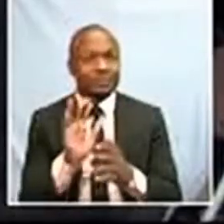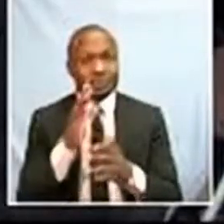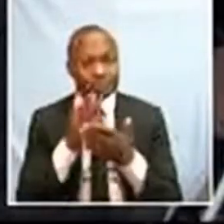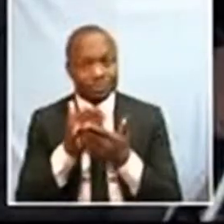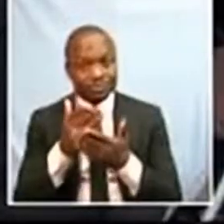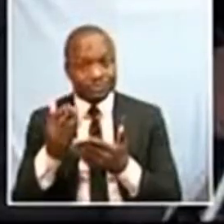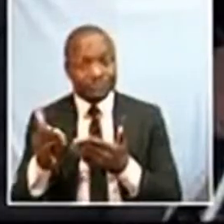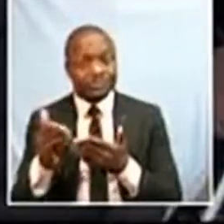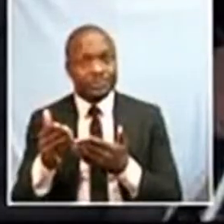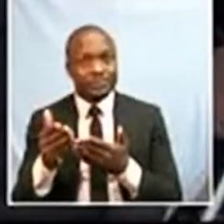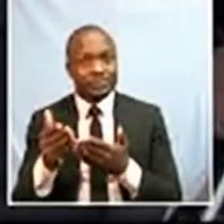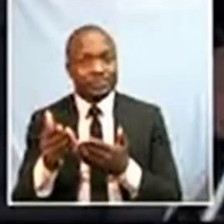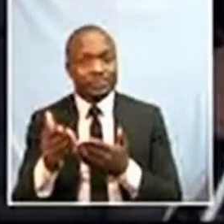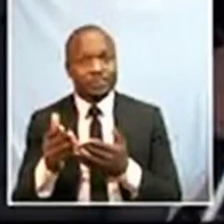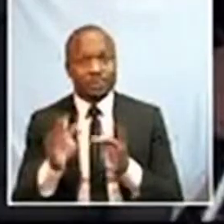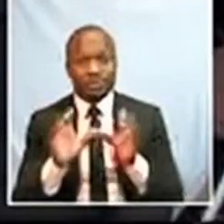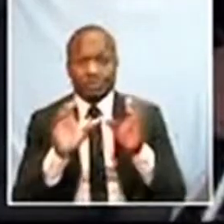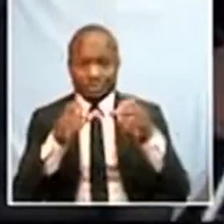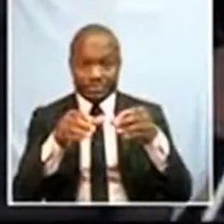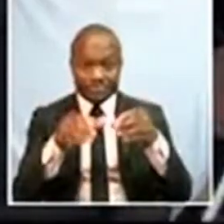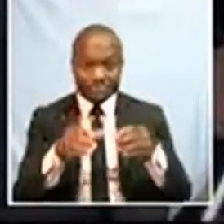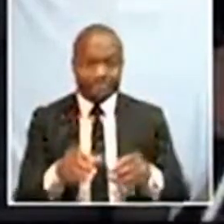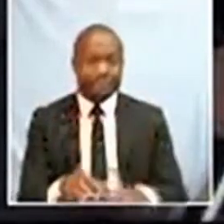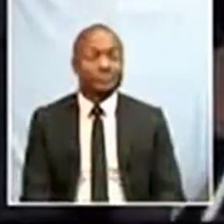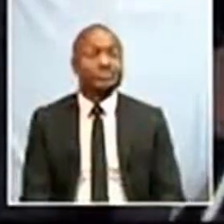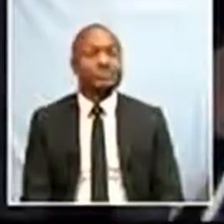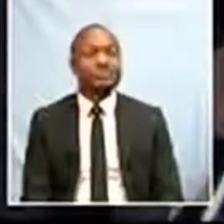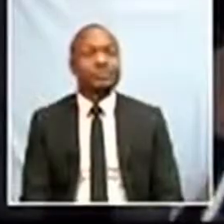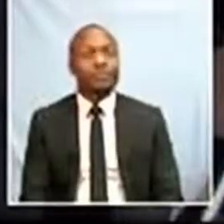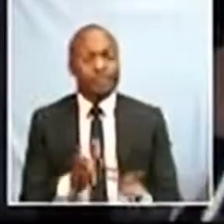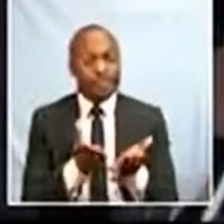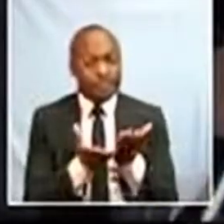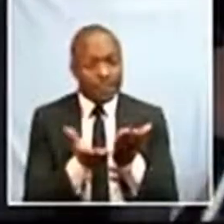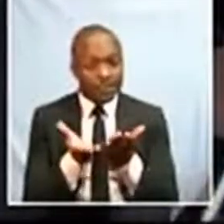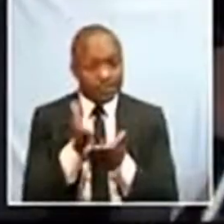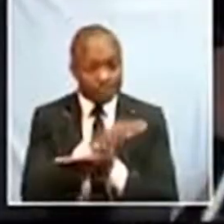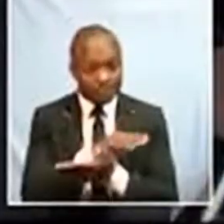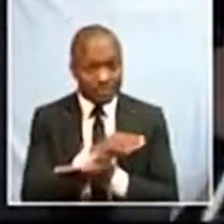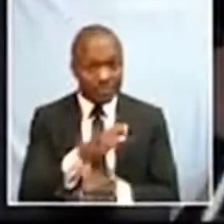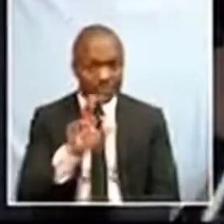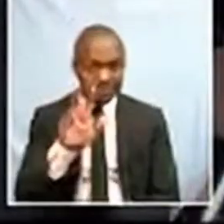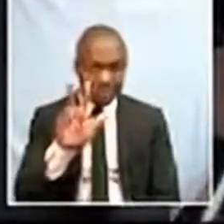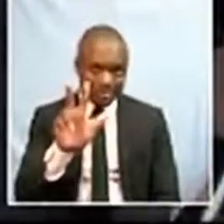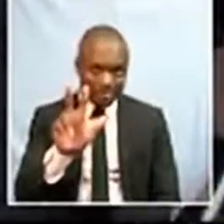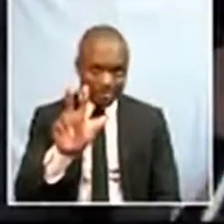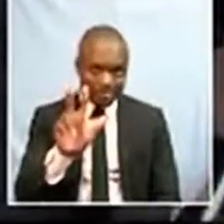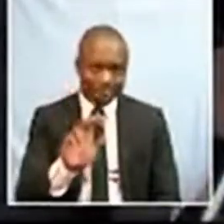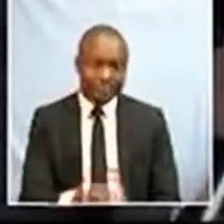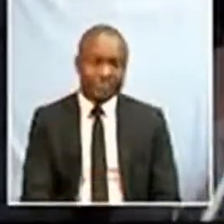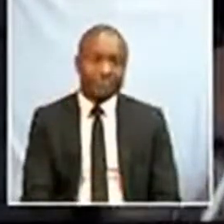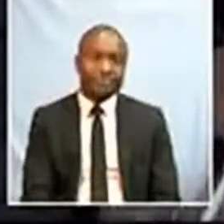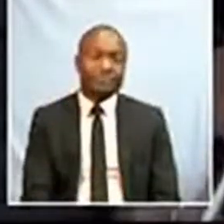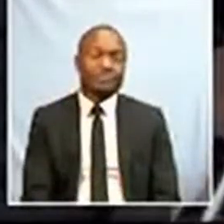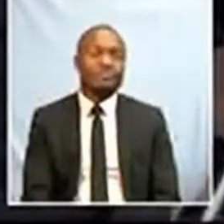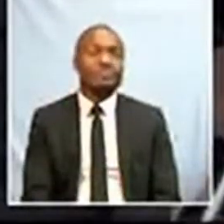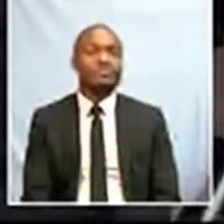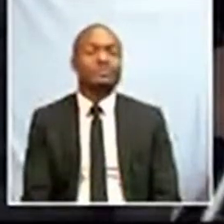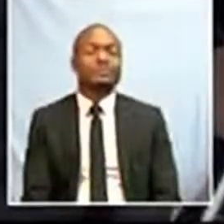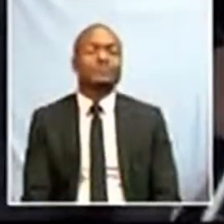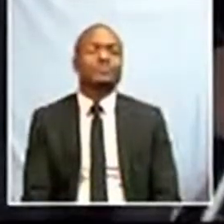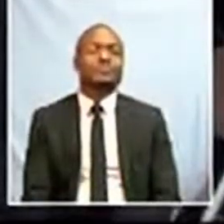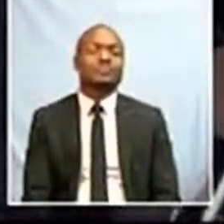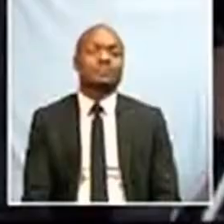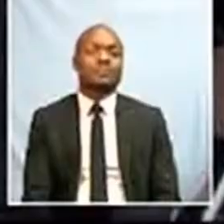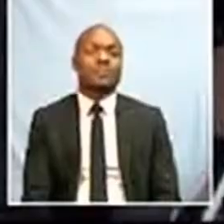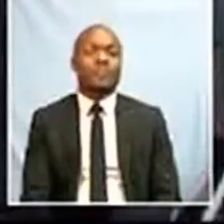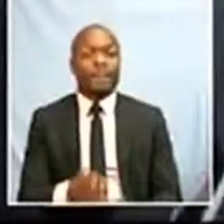procurement committee. Page 3. Page 3. I'll